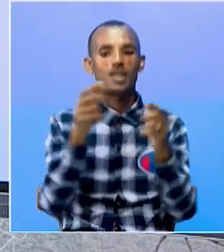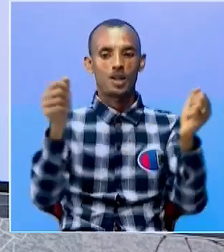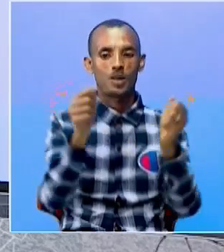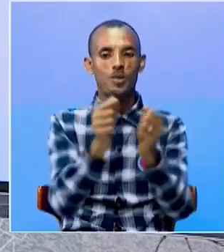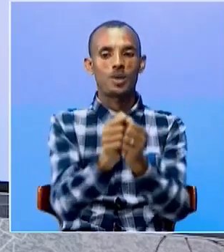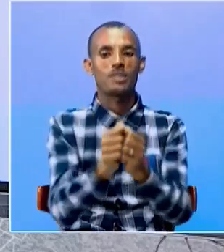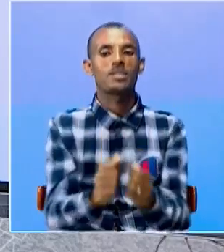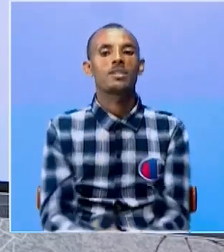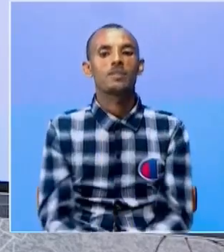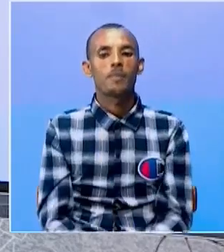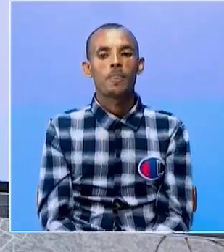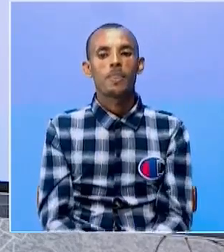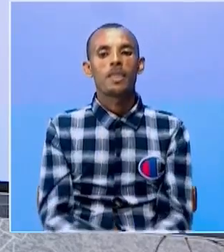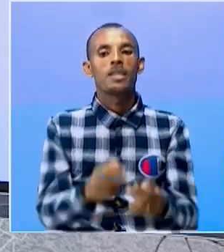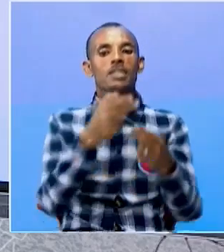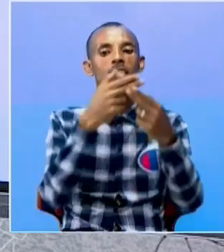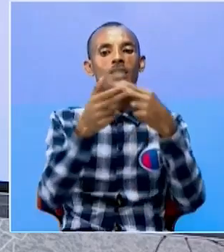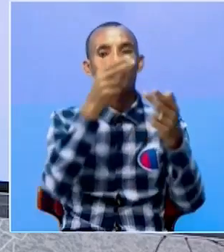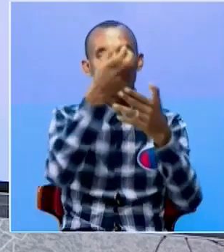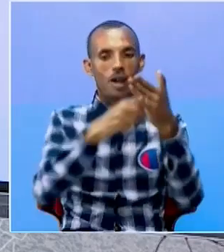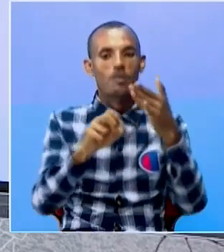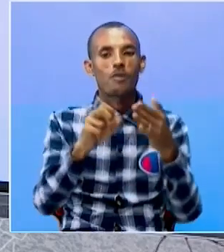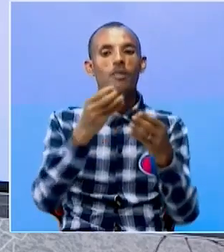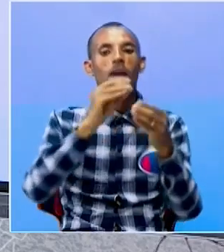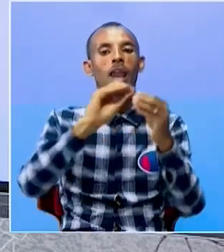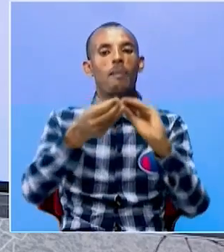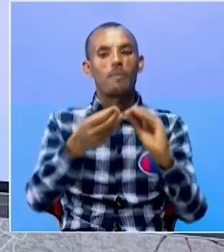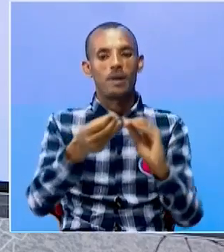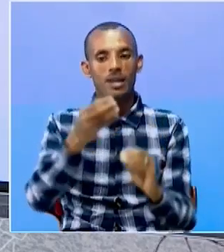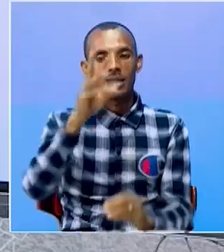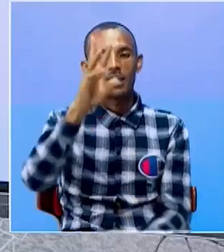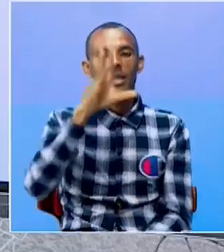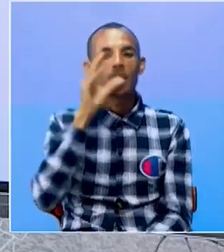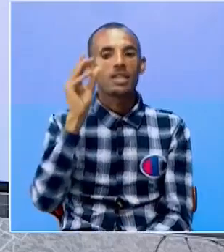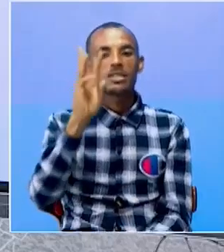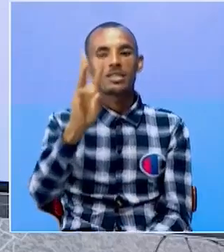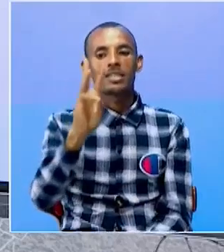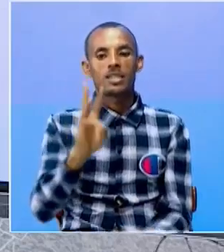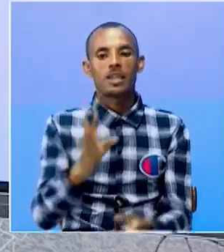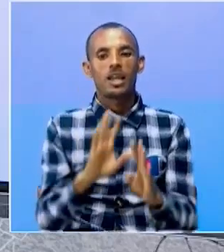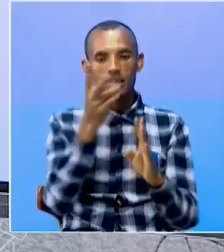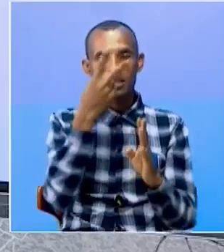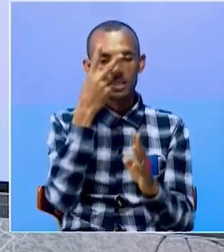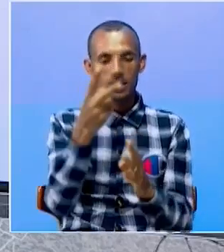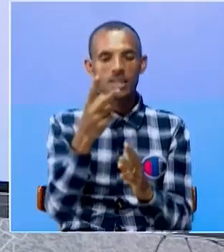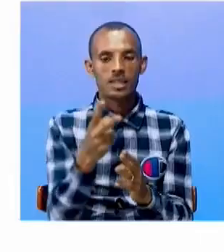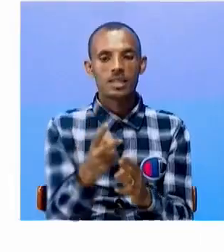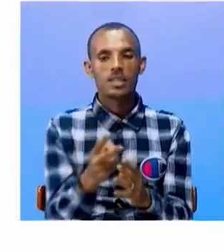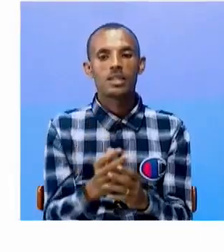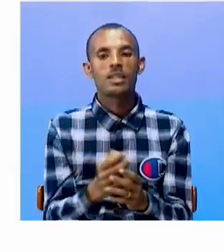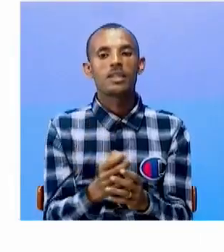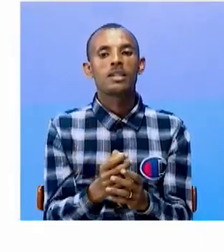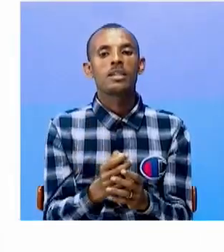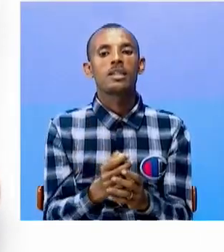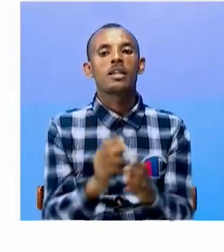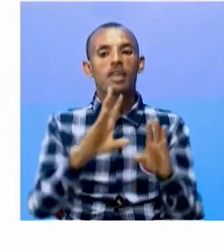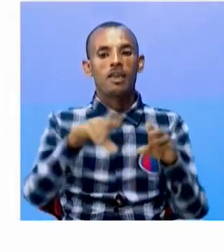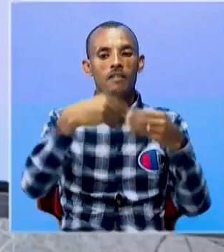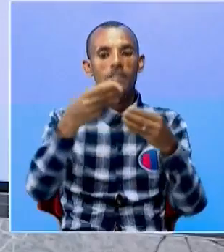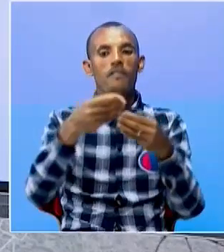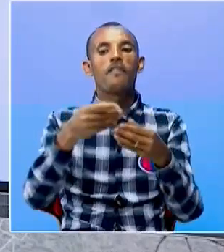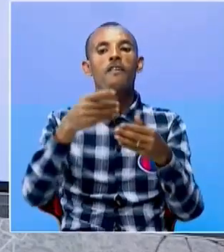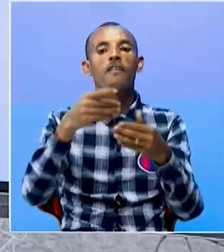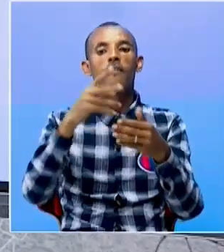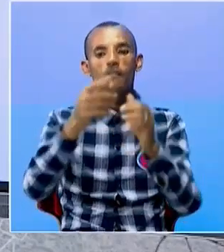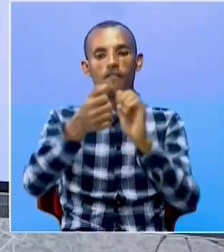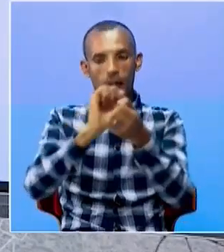together. The product of a number and 6. Let's just give a variable